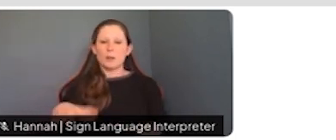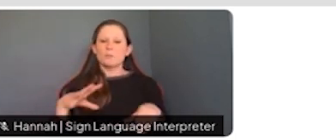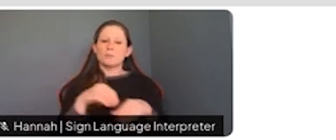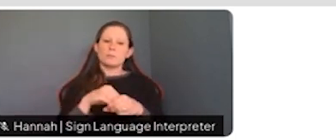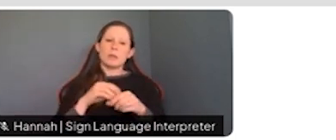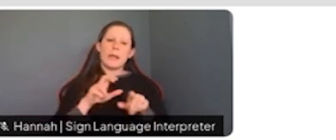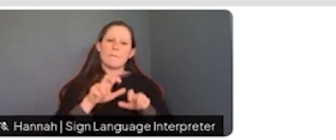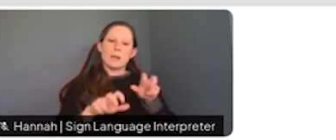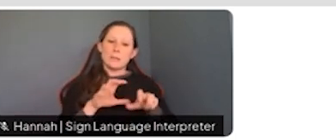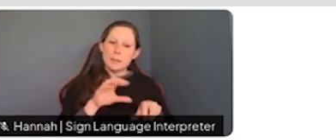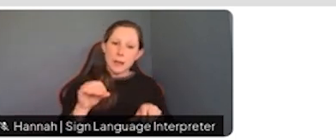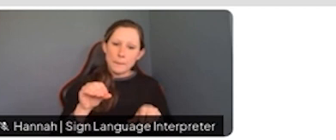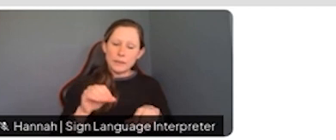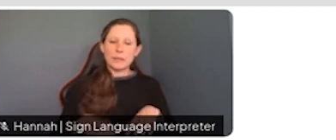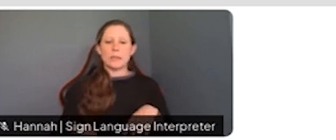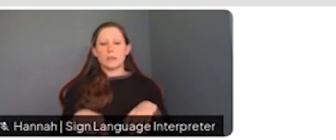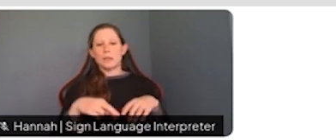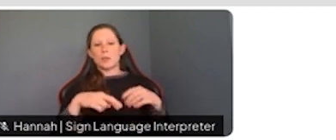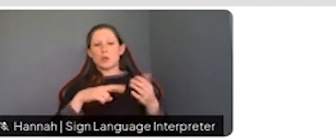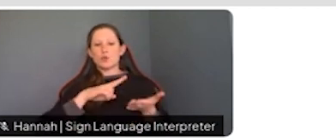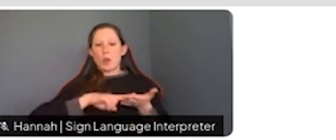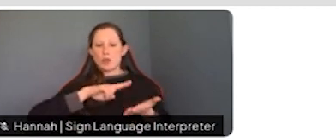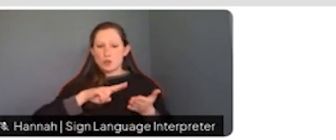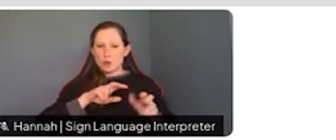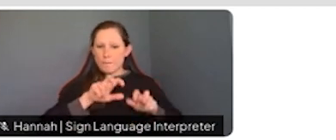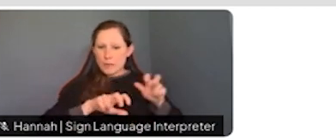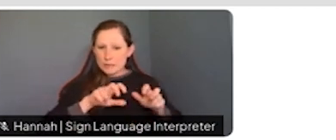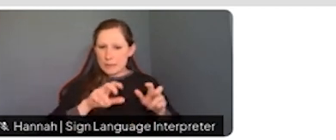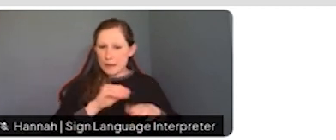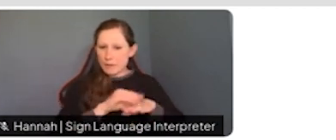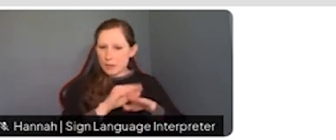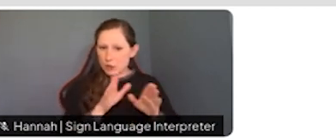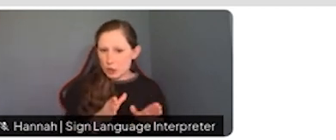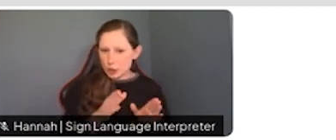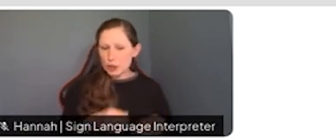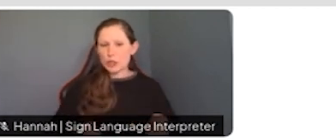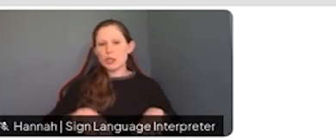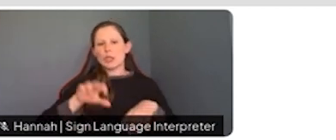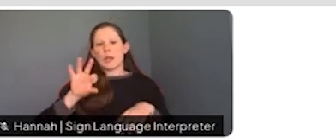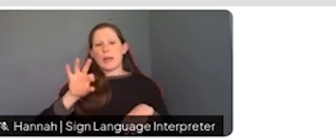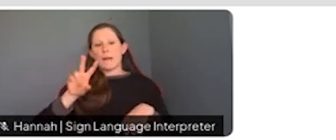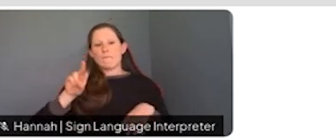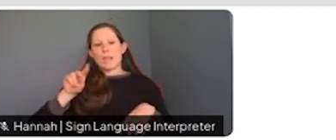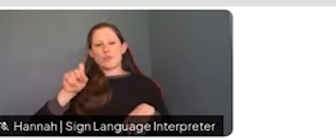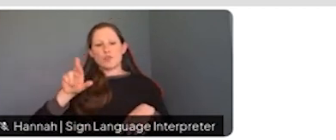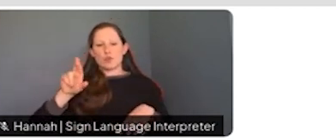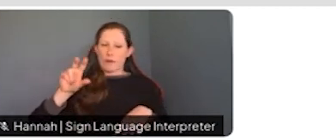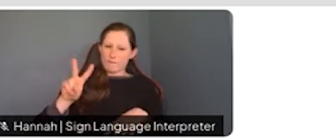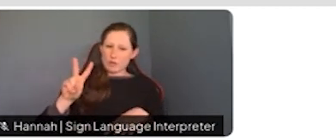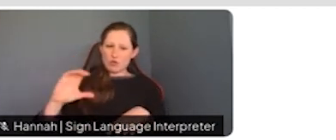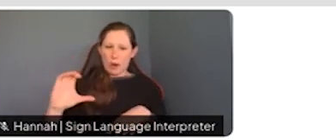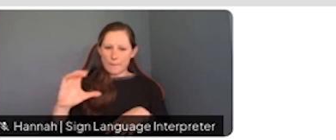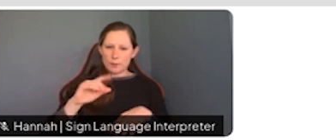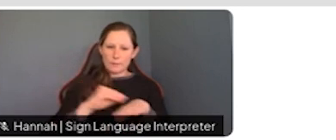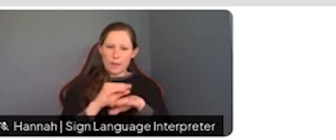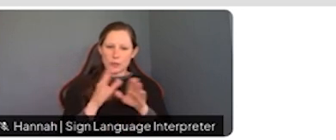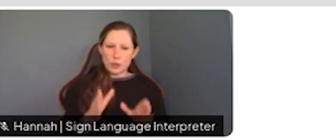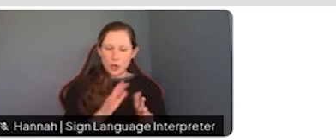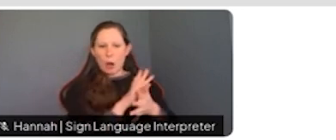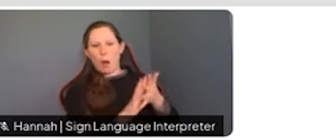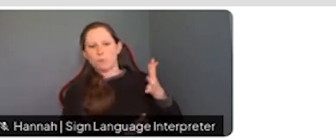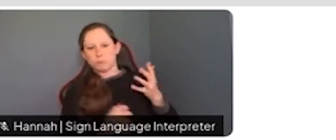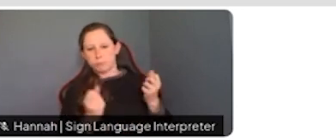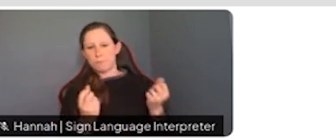companies, registered investment advisors, broker-dealers, venture capital fund advisors, among others. So if you want to think